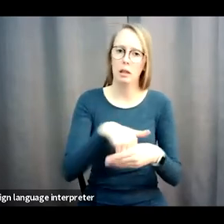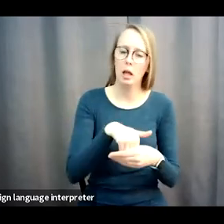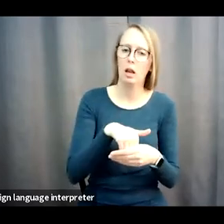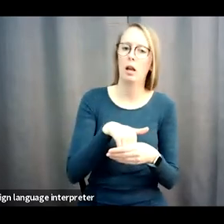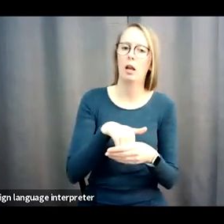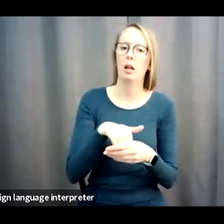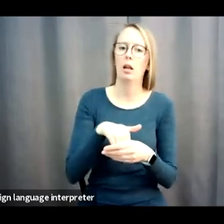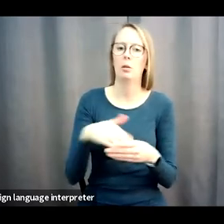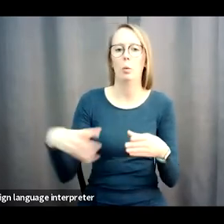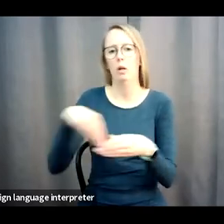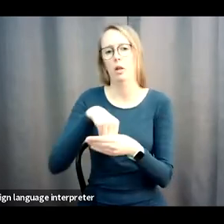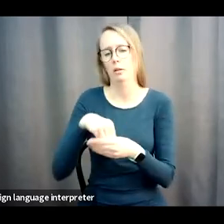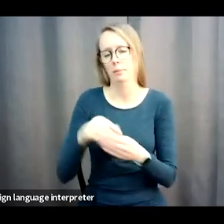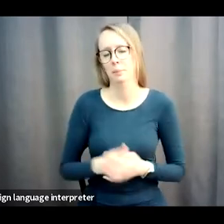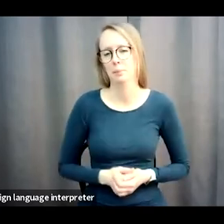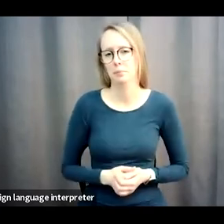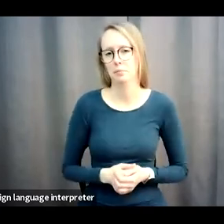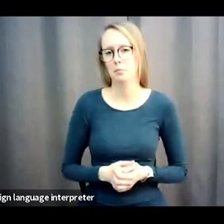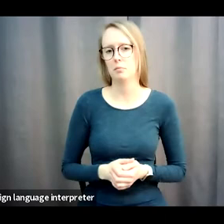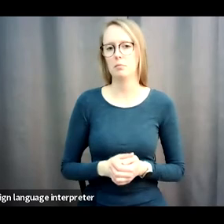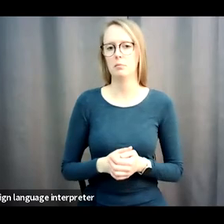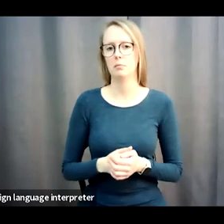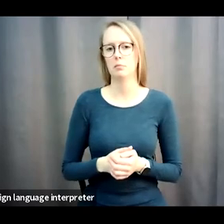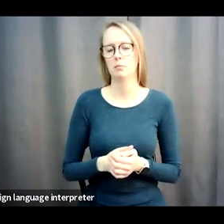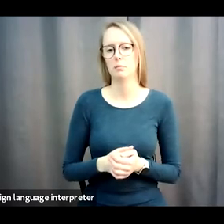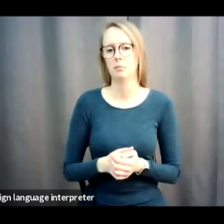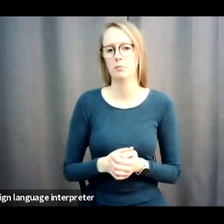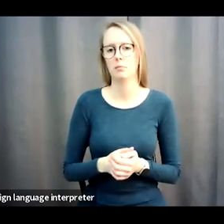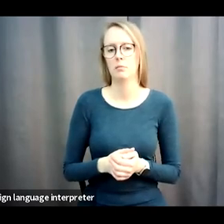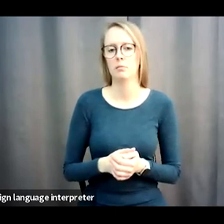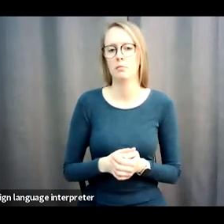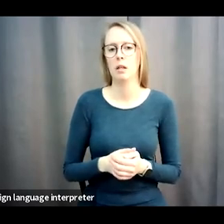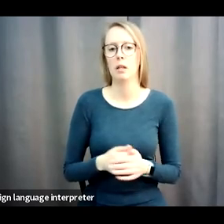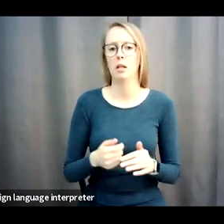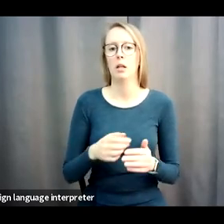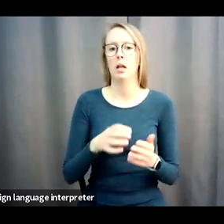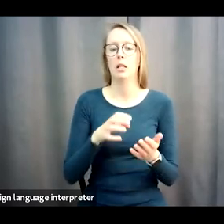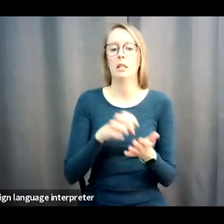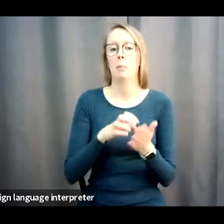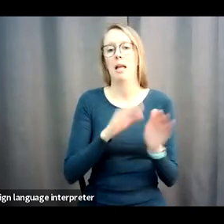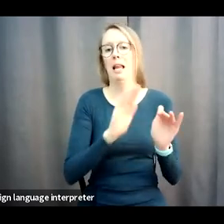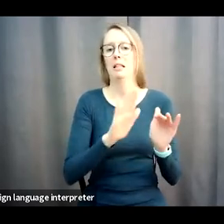and inclusion. I recall a saying that the level of society's